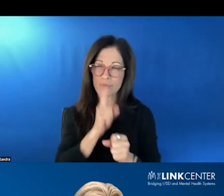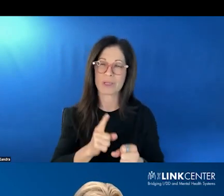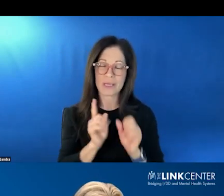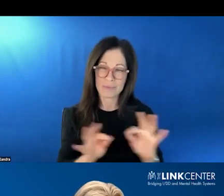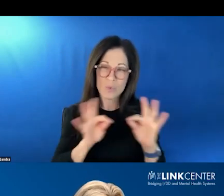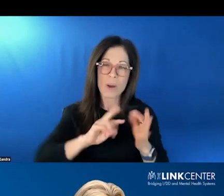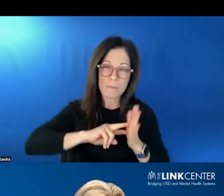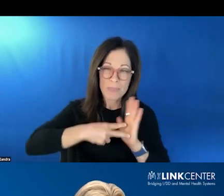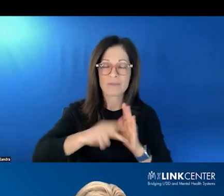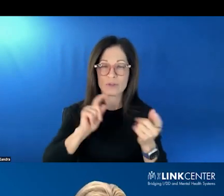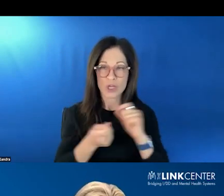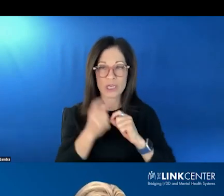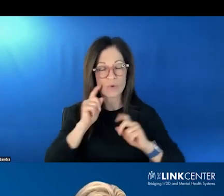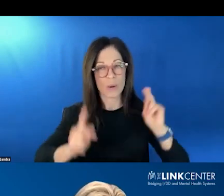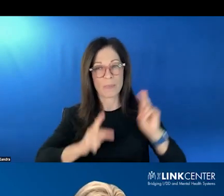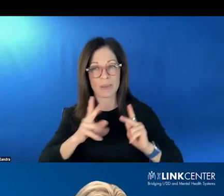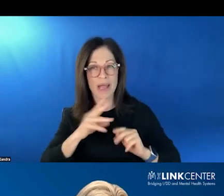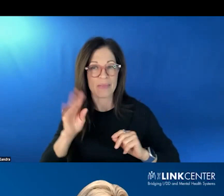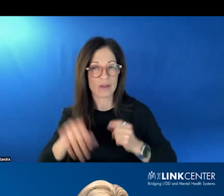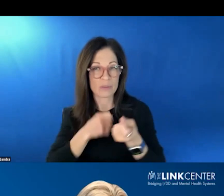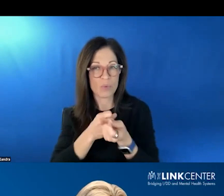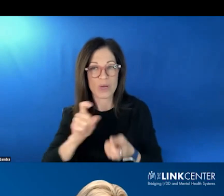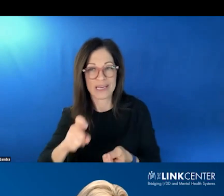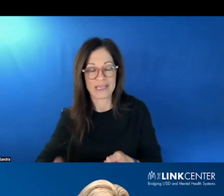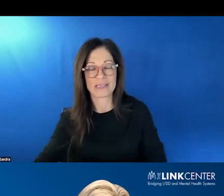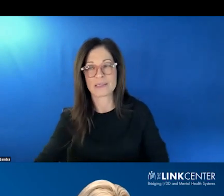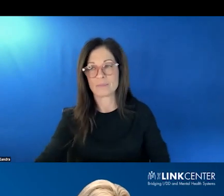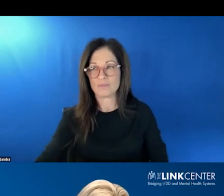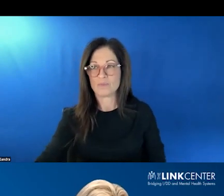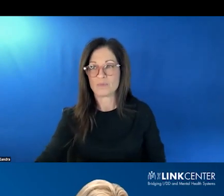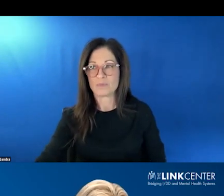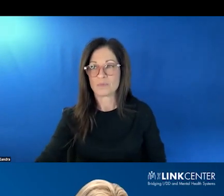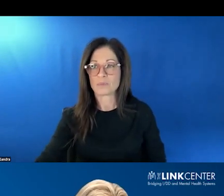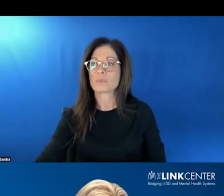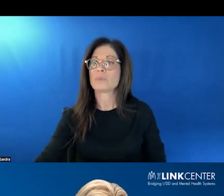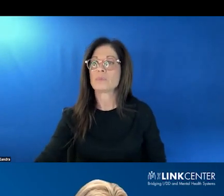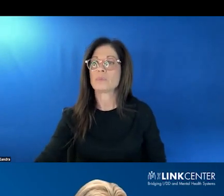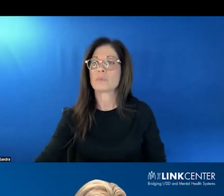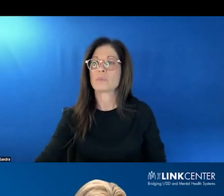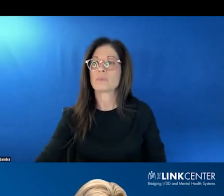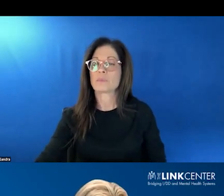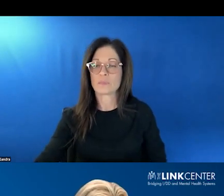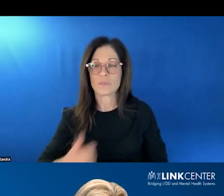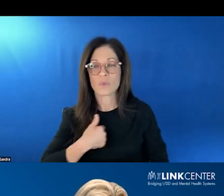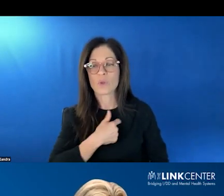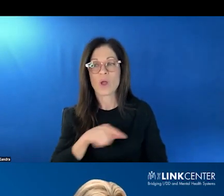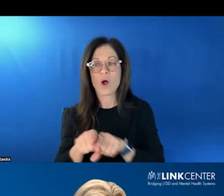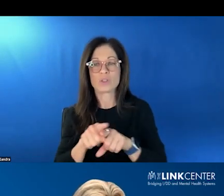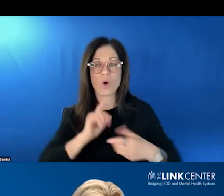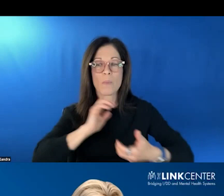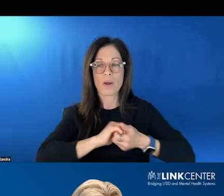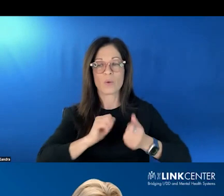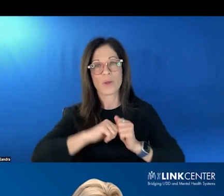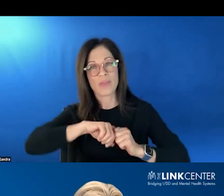around individuals and their support needs. And so we also have partnered with some additional organizations